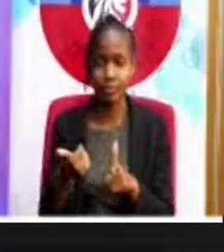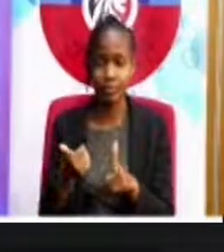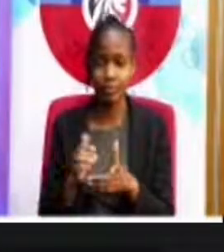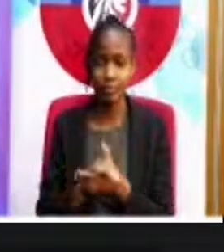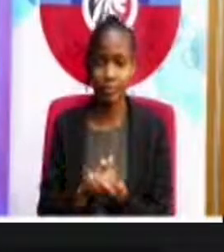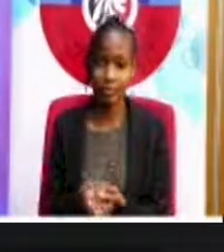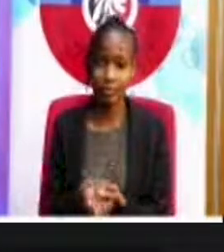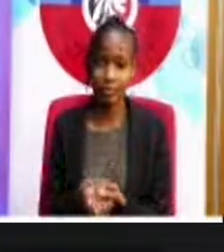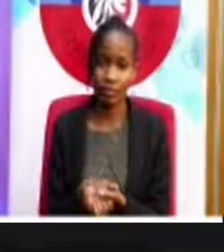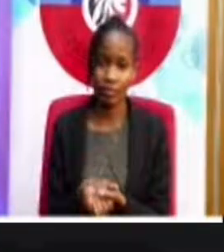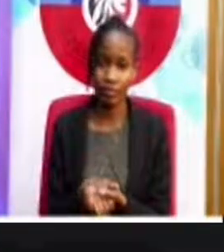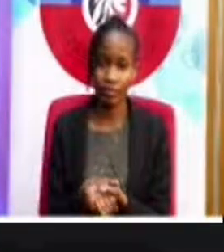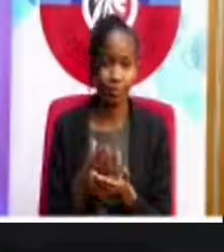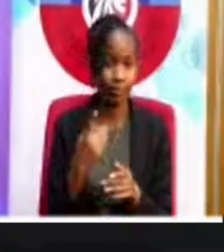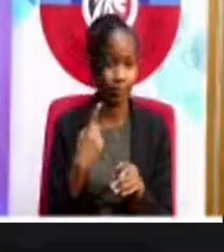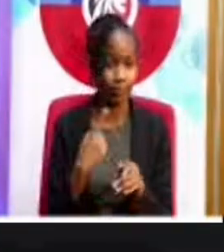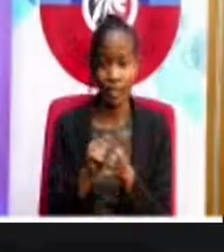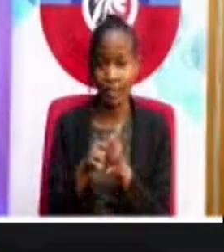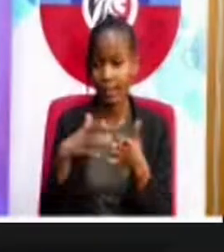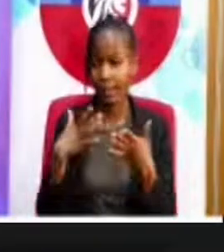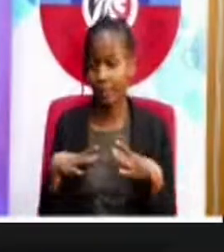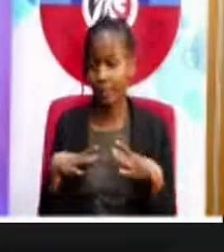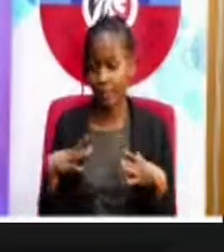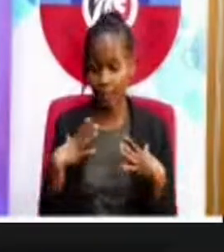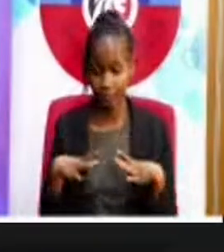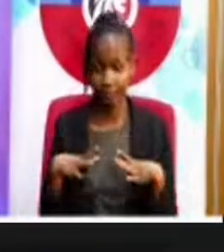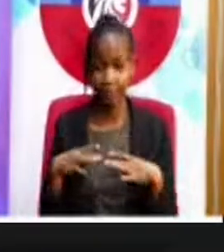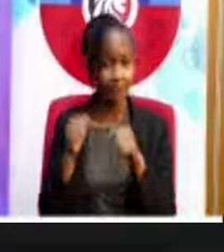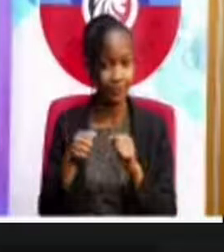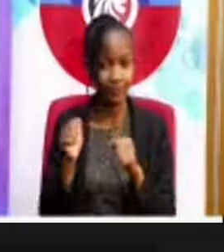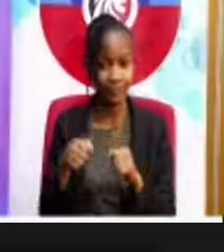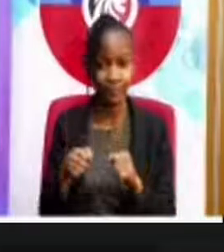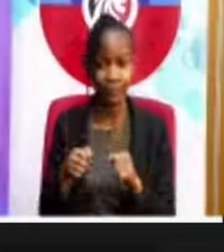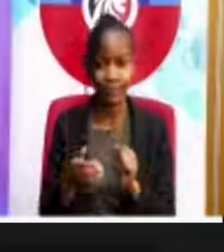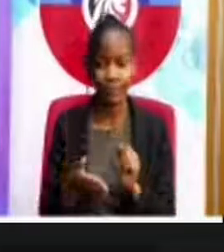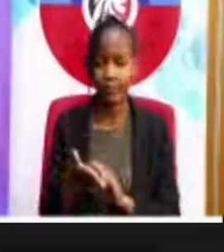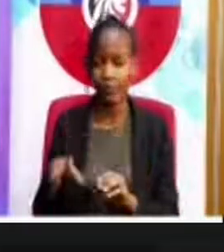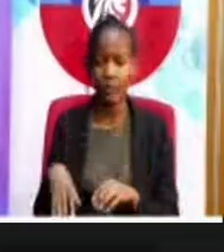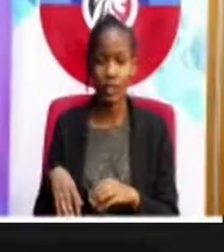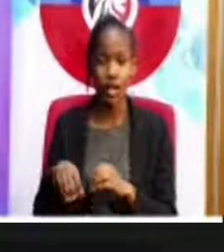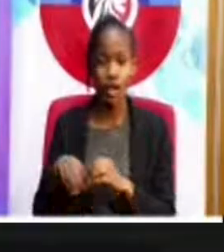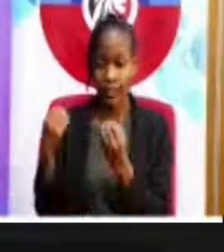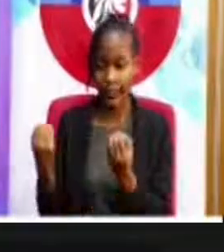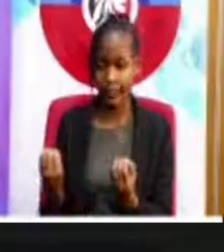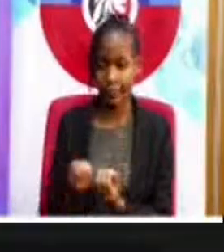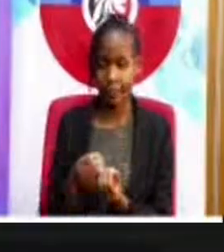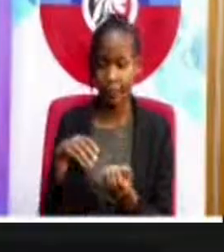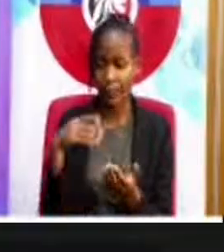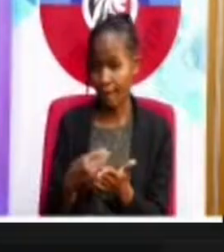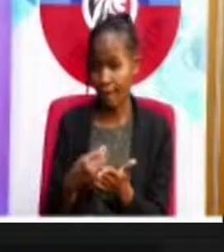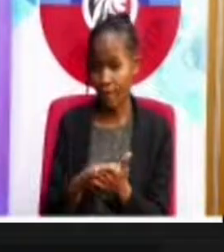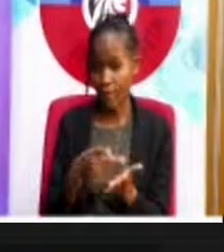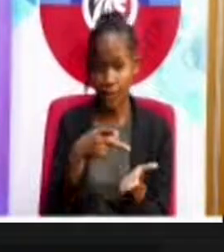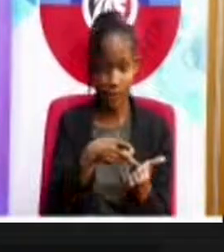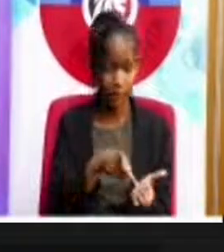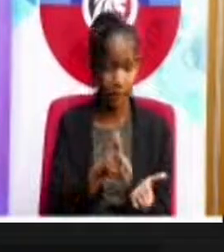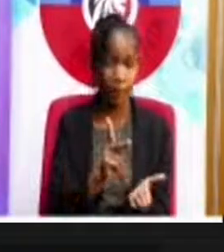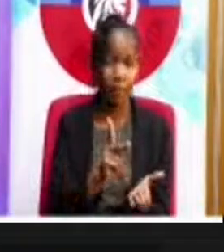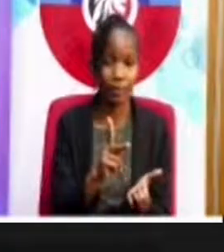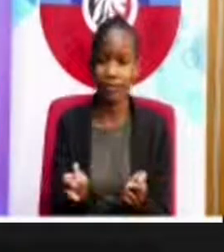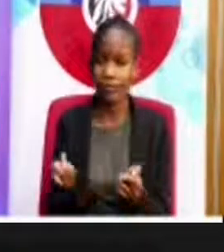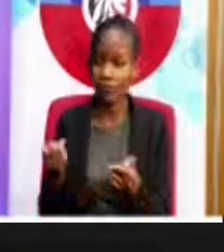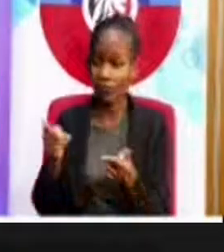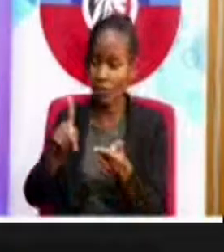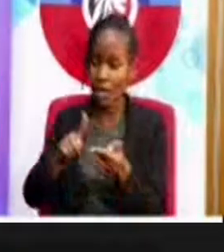so that people can first reorganize and get money to pay, extending the filing dates, and